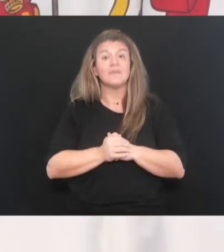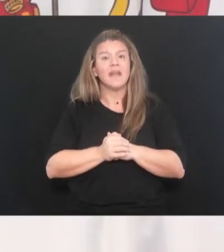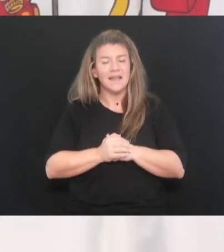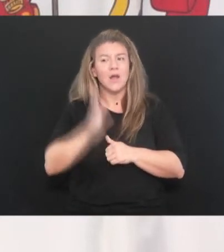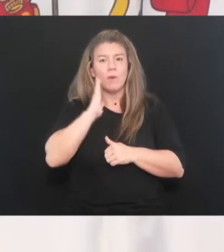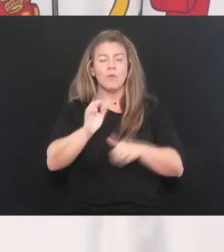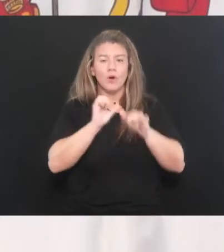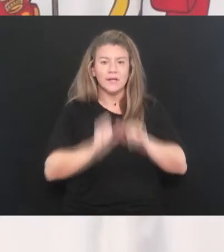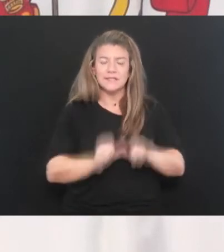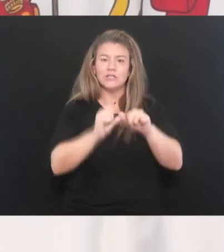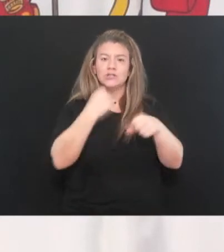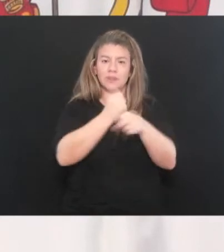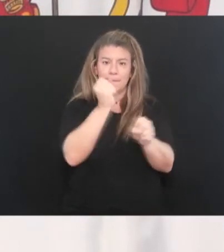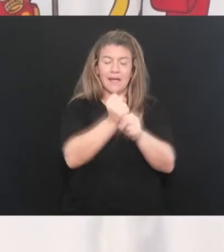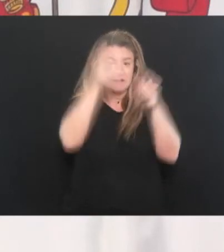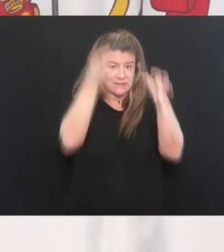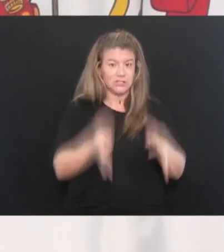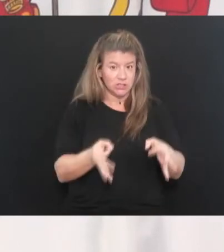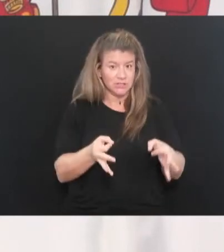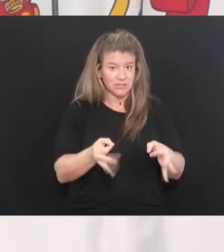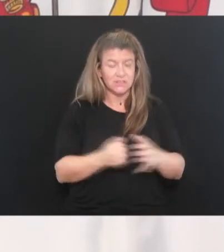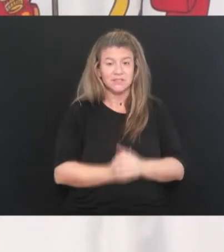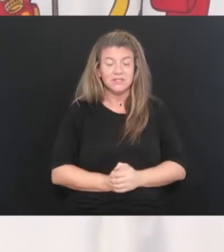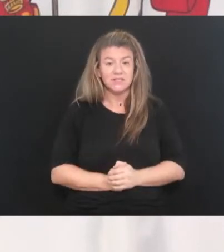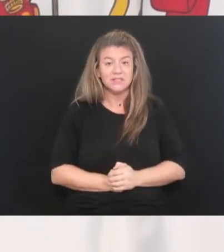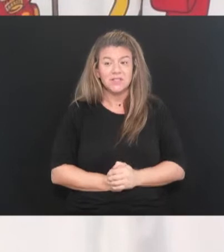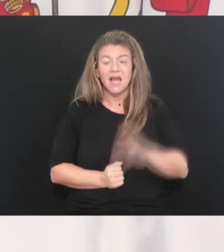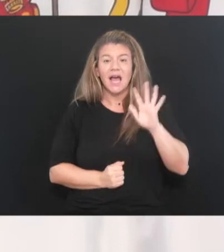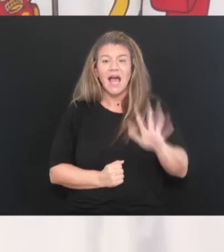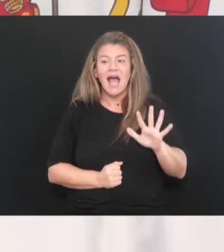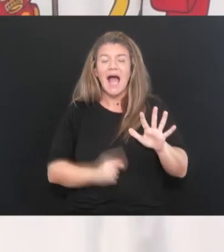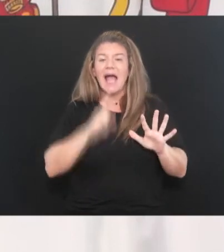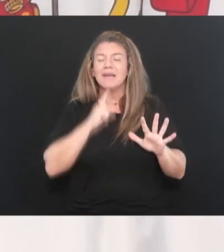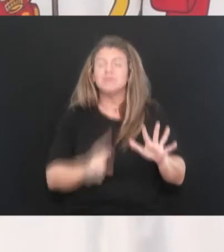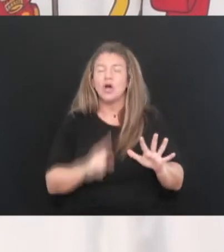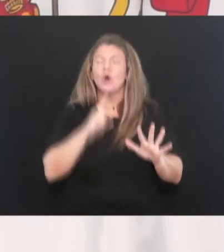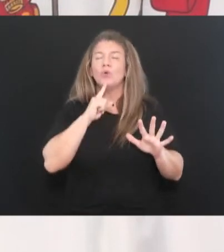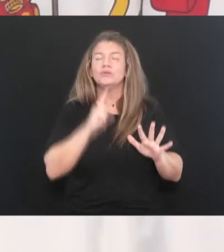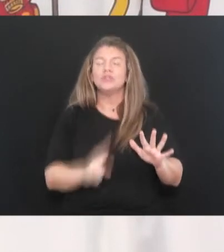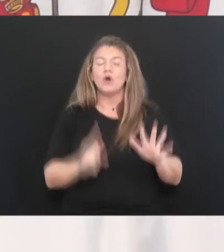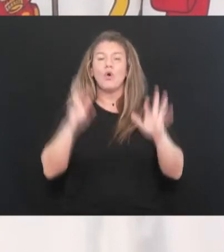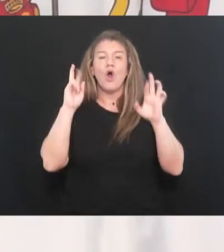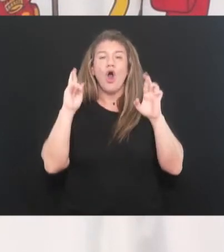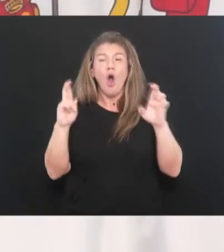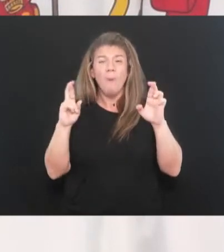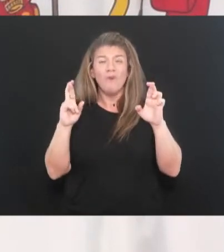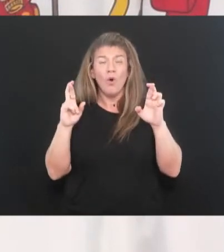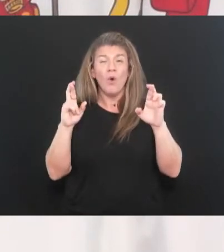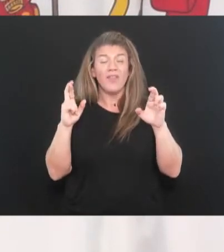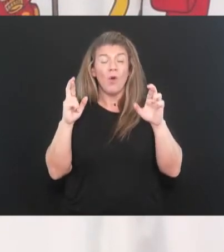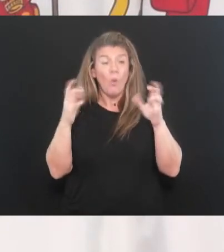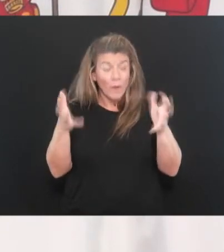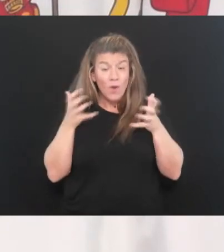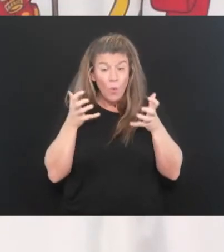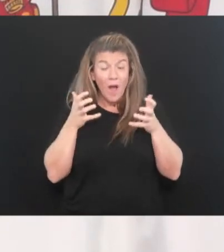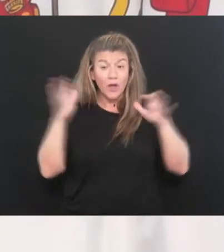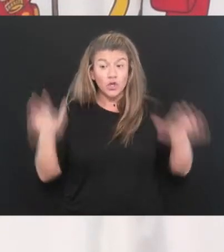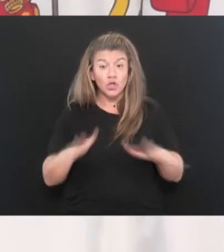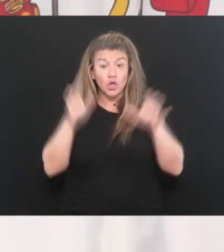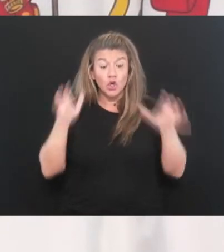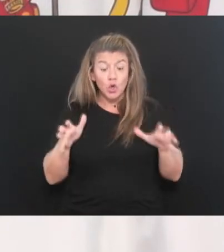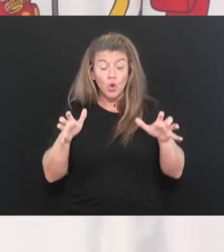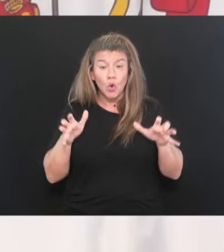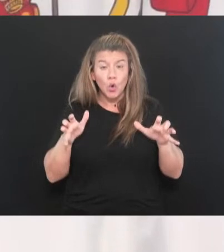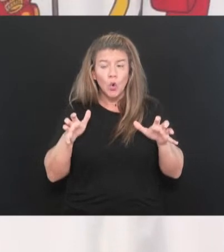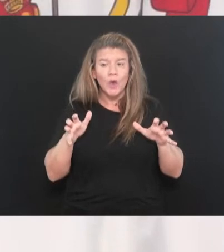continue to make decisions. I am so hopeful that what we are trying to do is